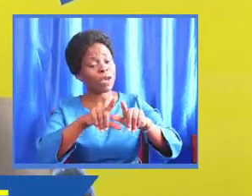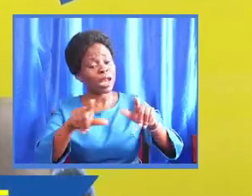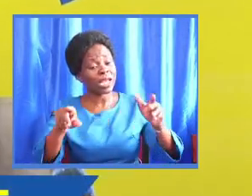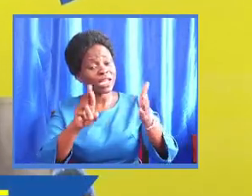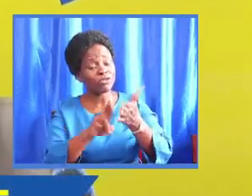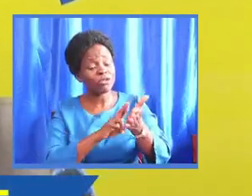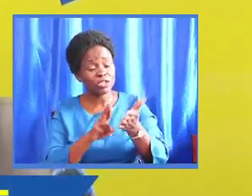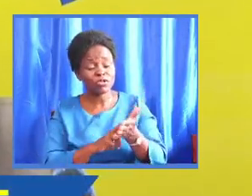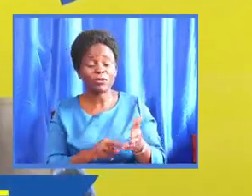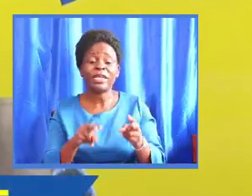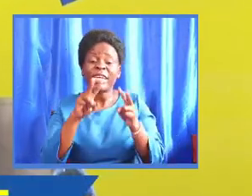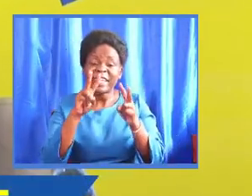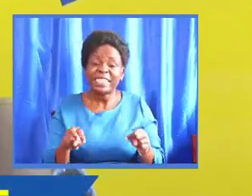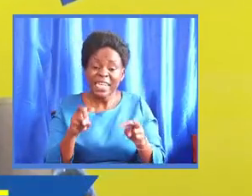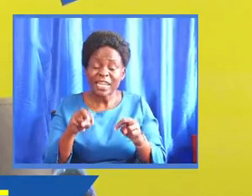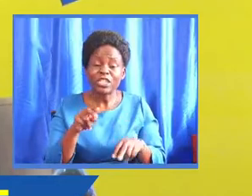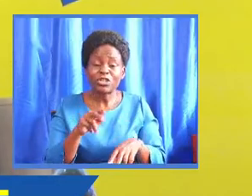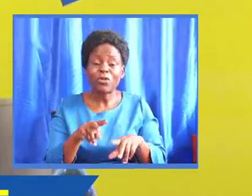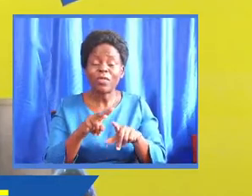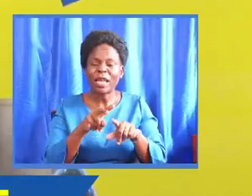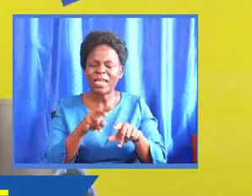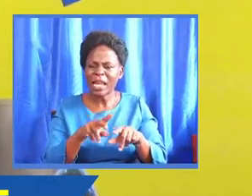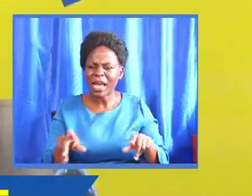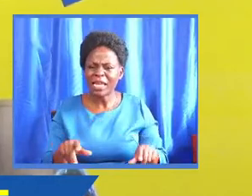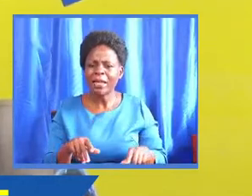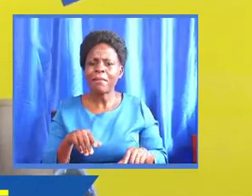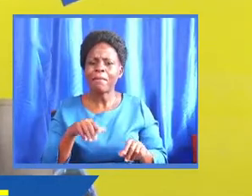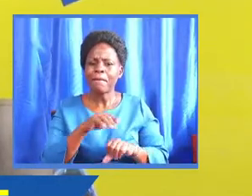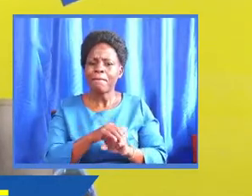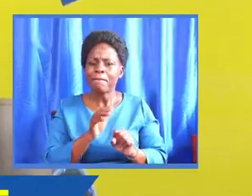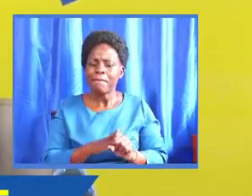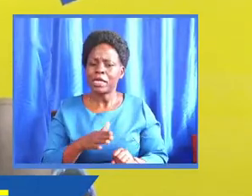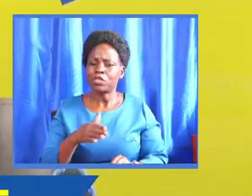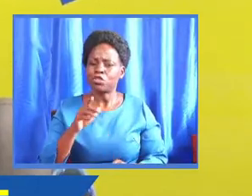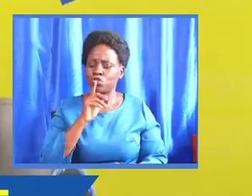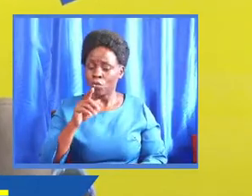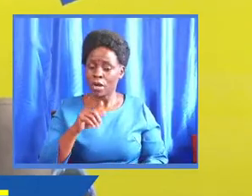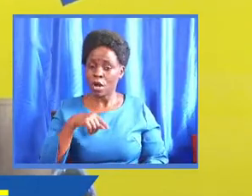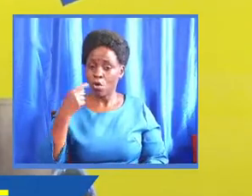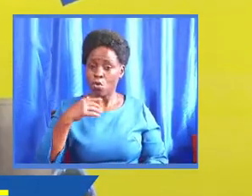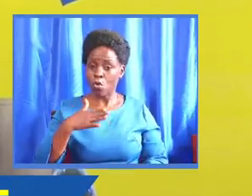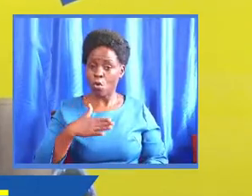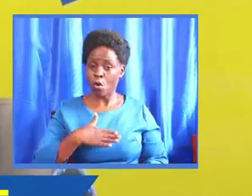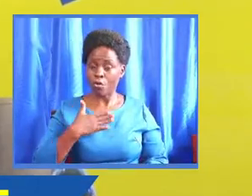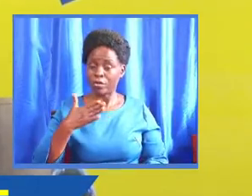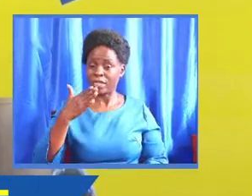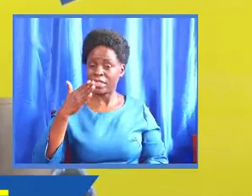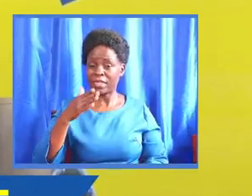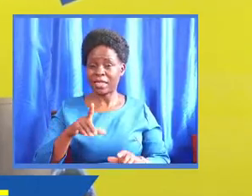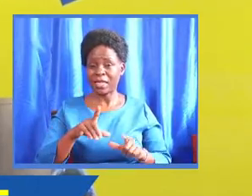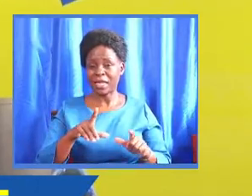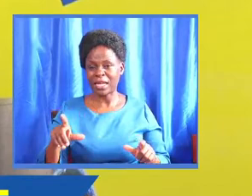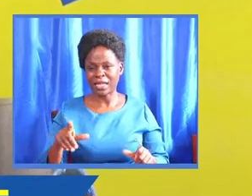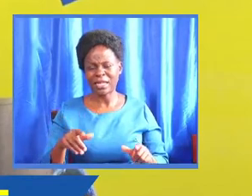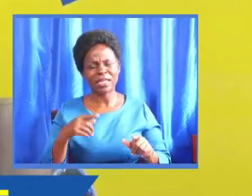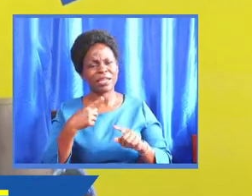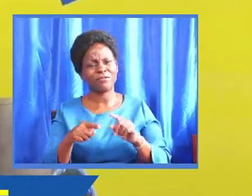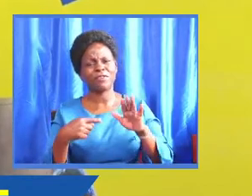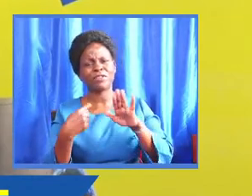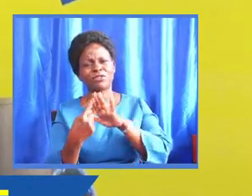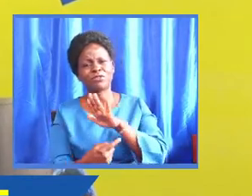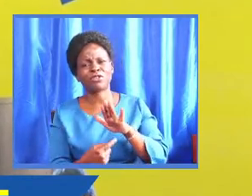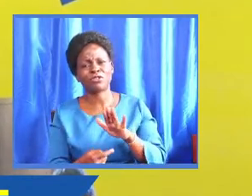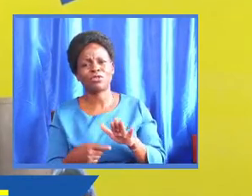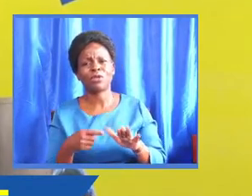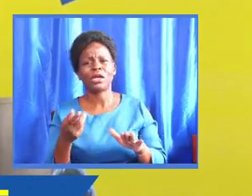a search on that property, make sure the ownership is regular. Okay, you've heard of, you know, different situations where you have two or